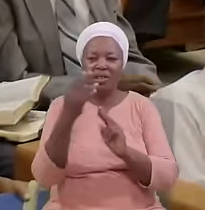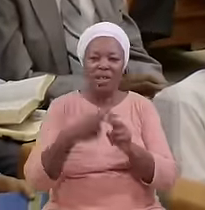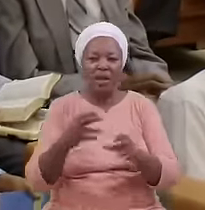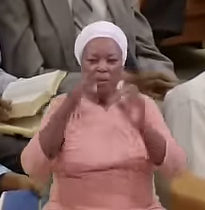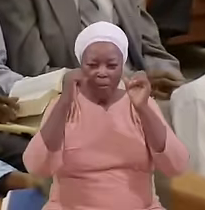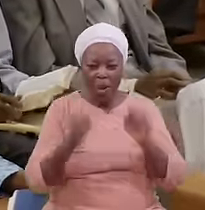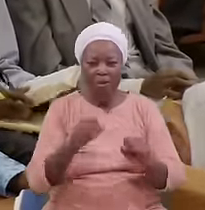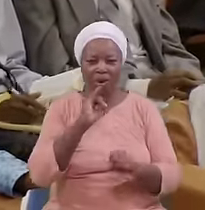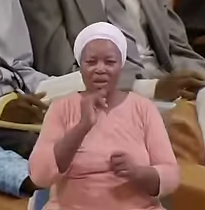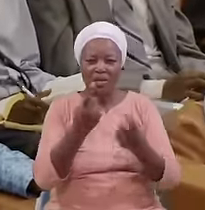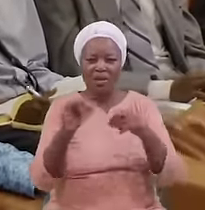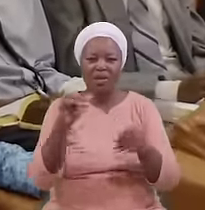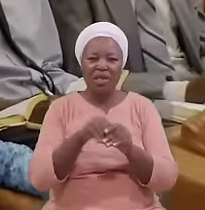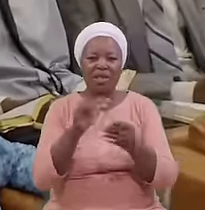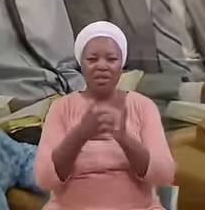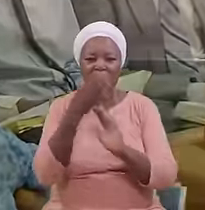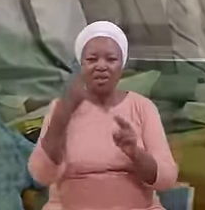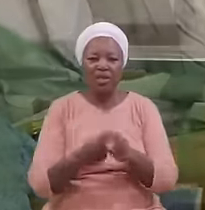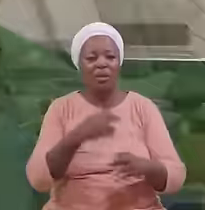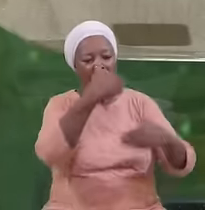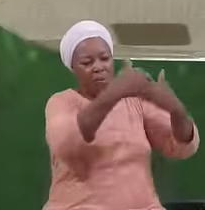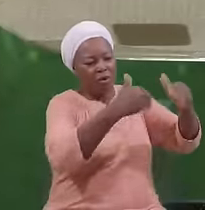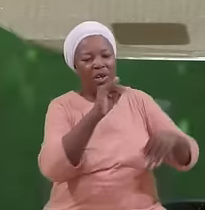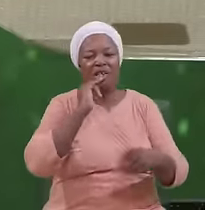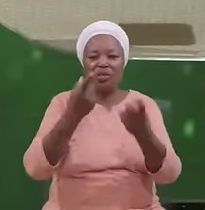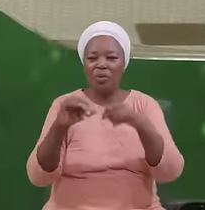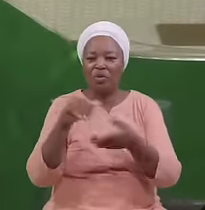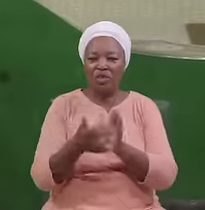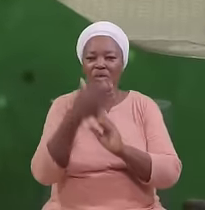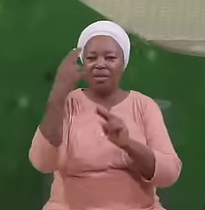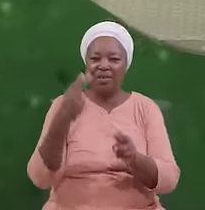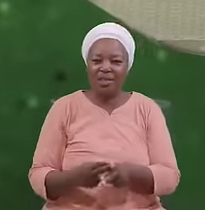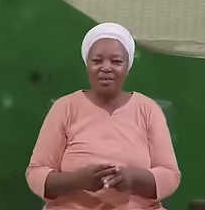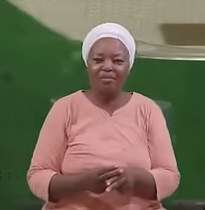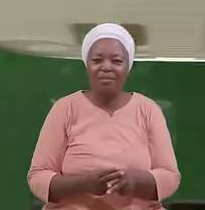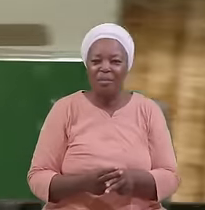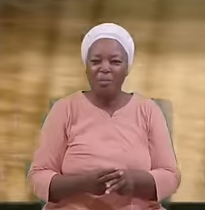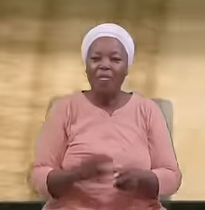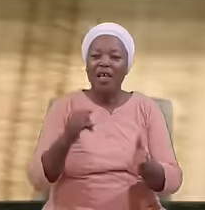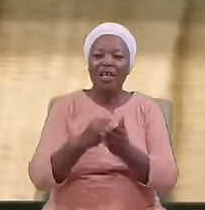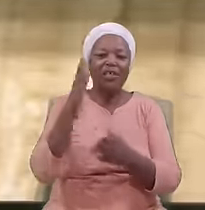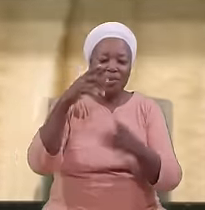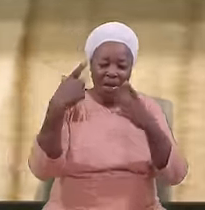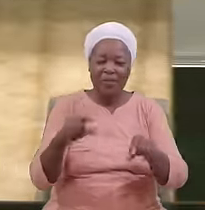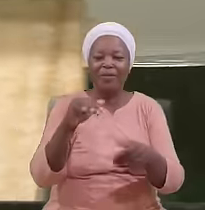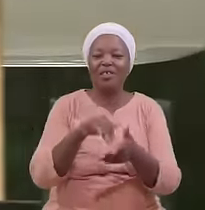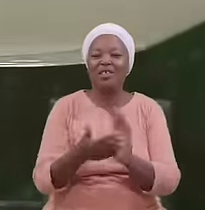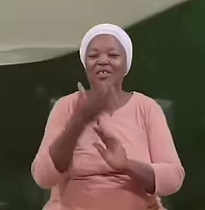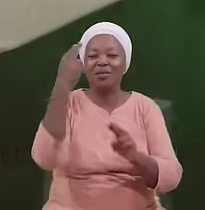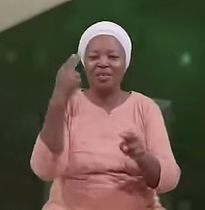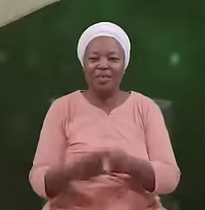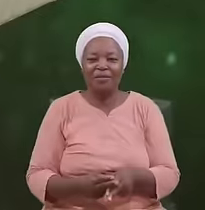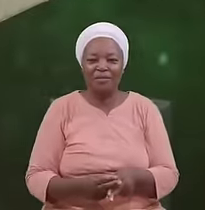Power coming. Progress coming. It will happen. Look